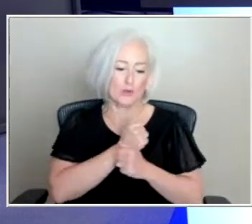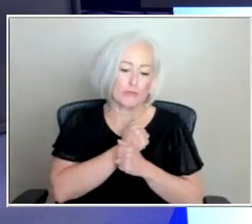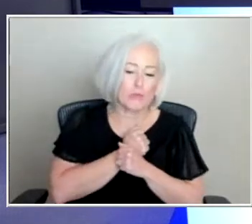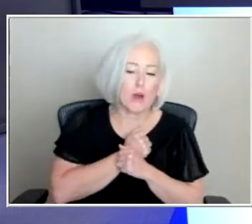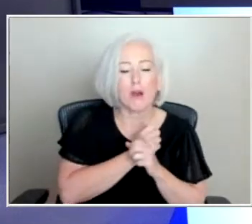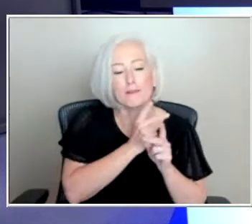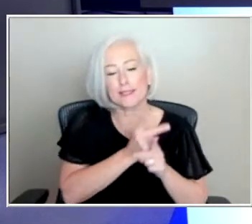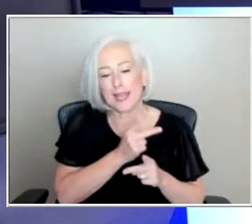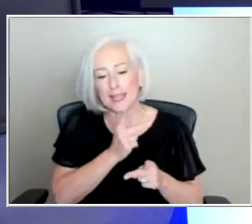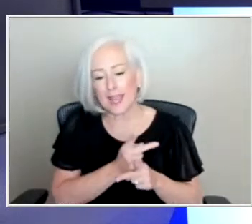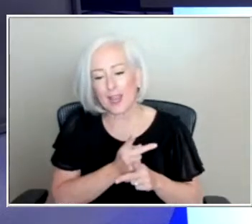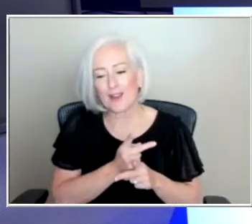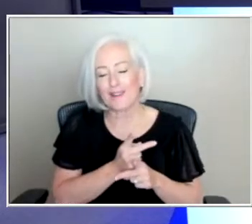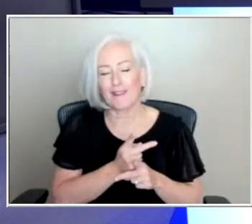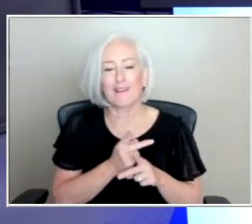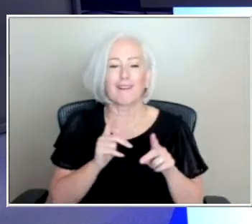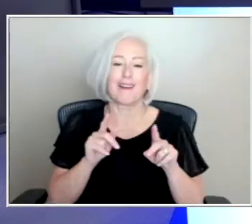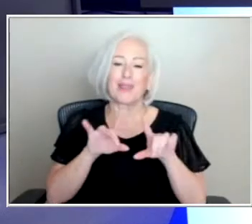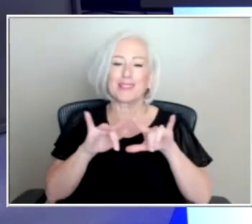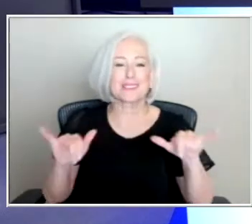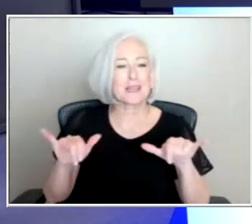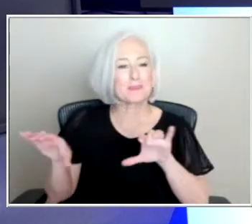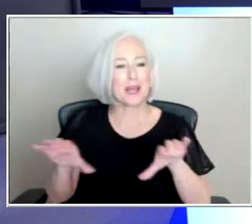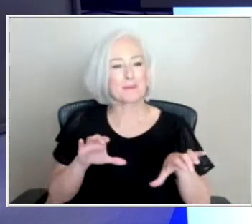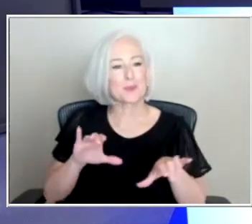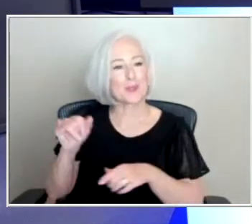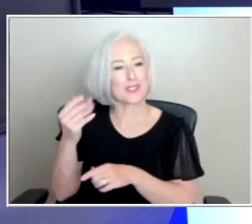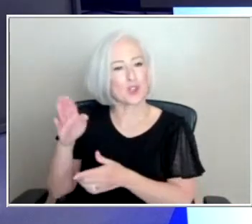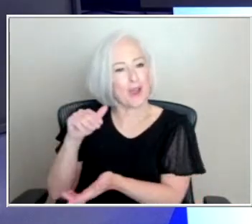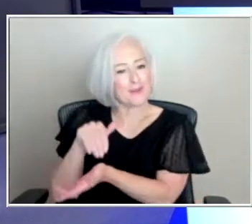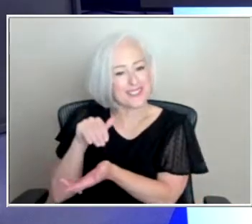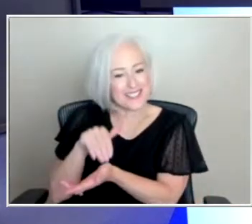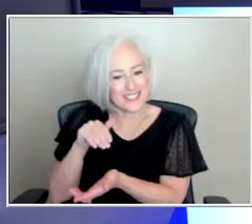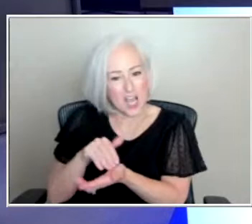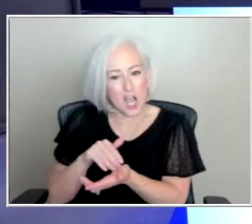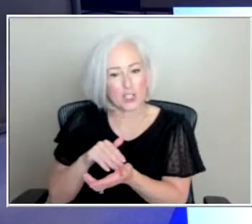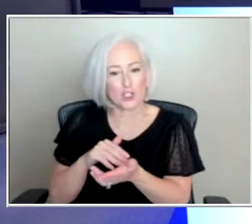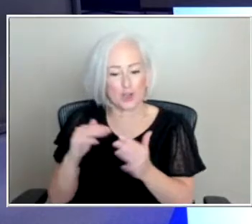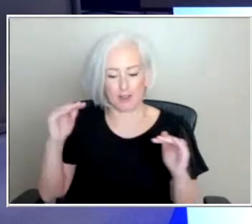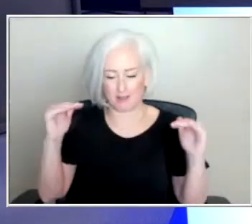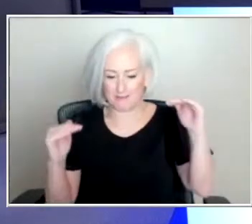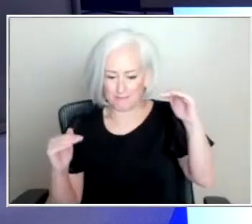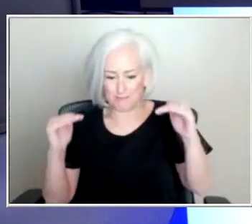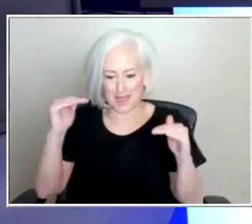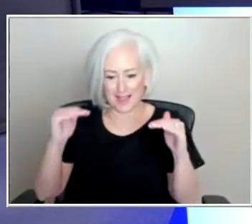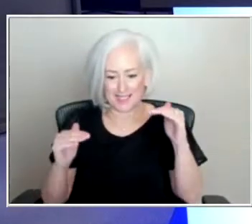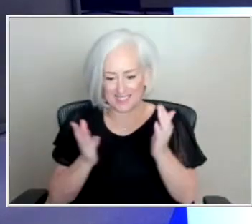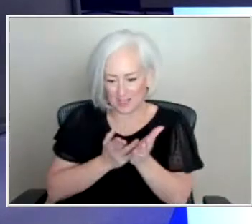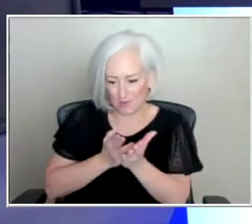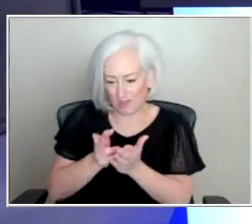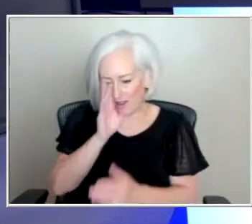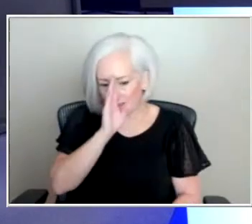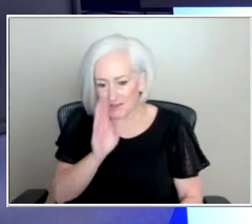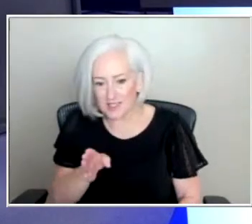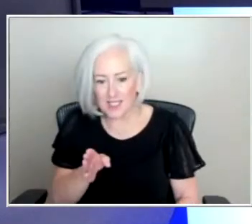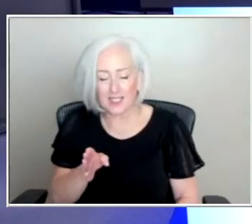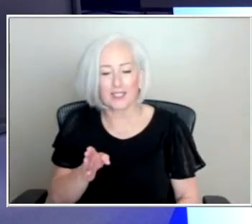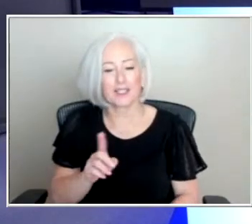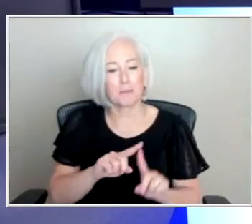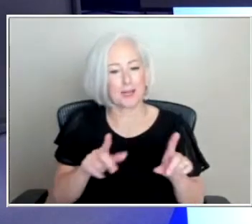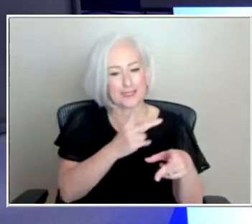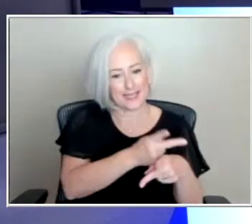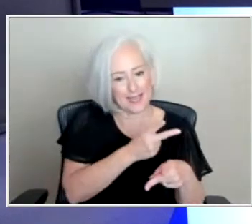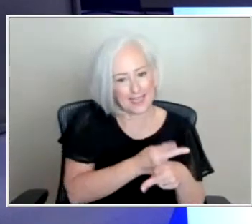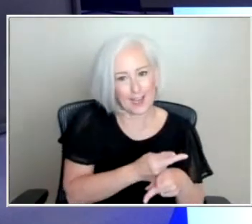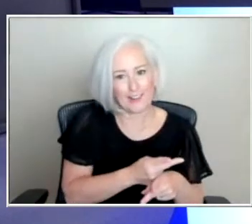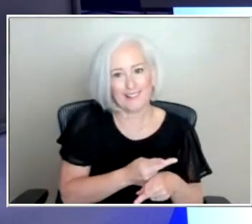doing your job as a clinician, correct? And finding that balance of being honest and upfront, but also caring. And in this case, you were bonding